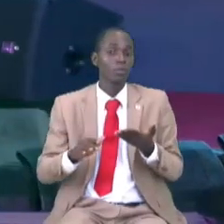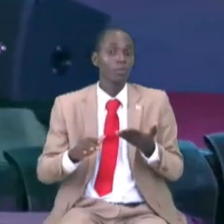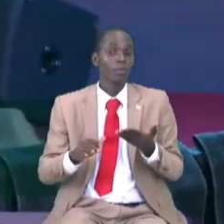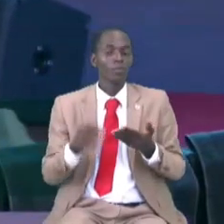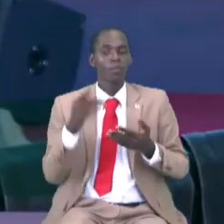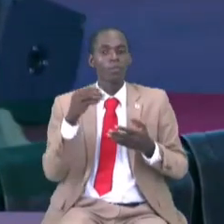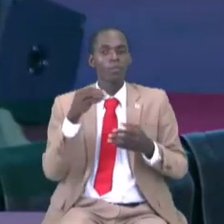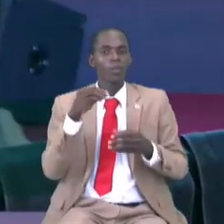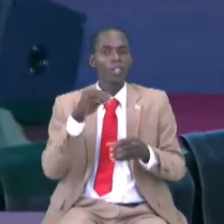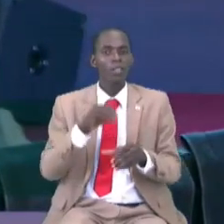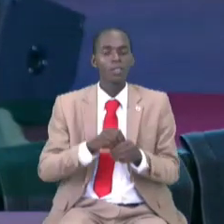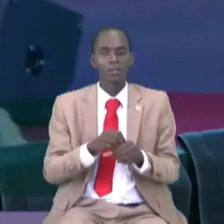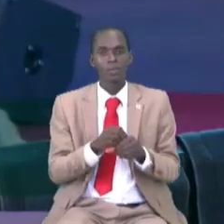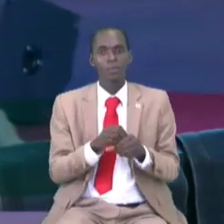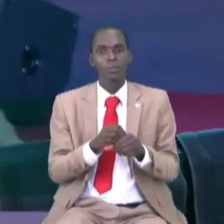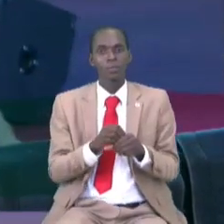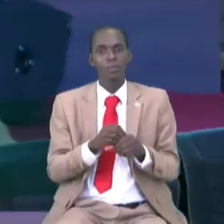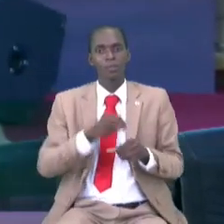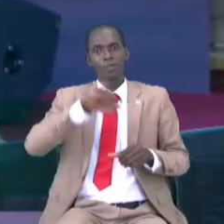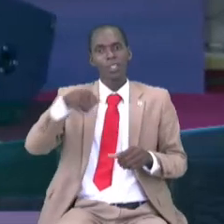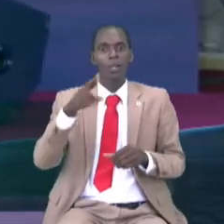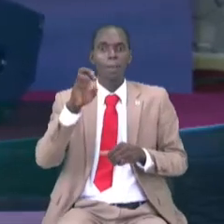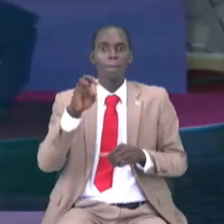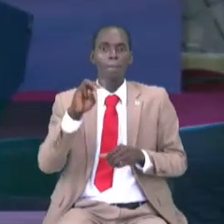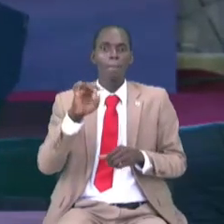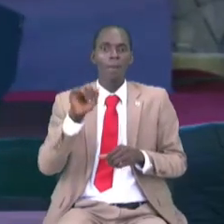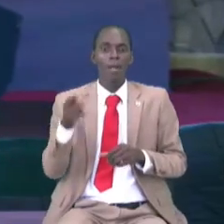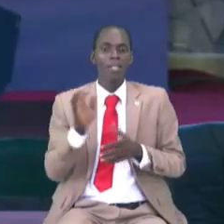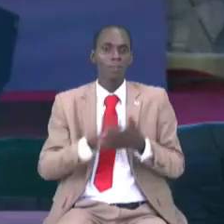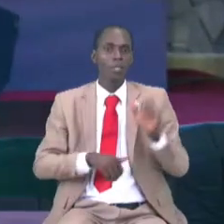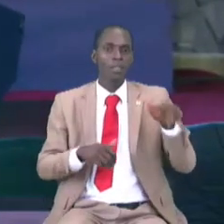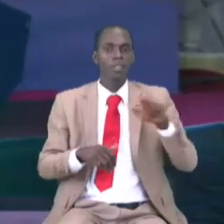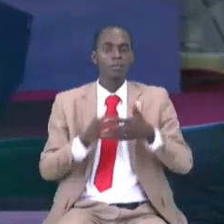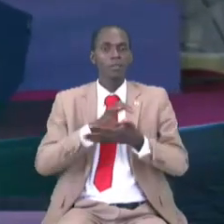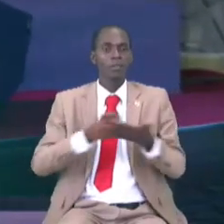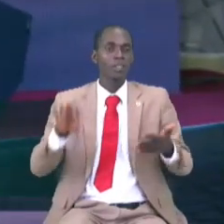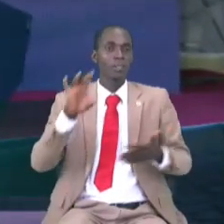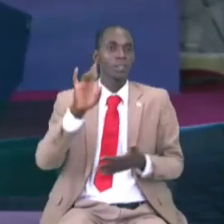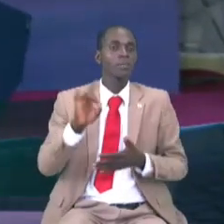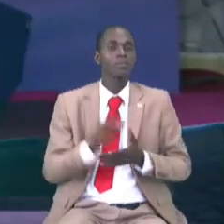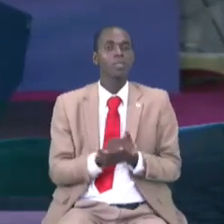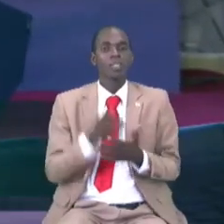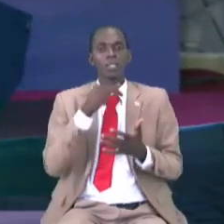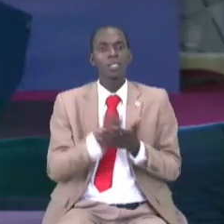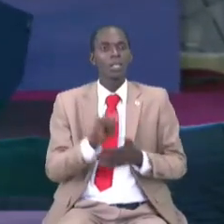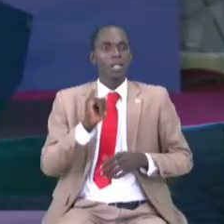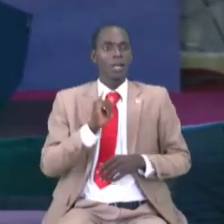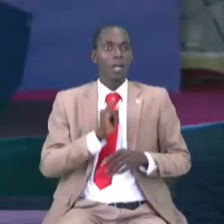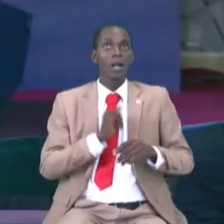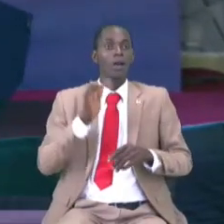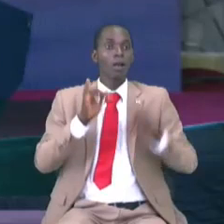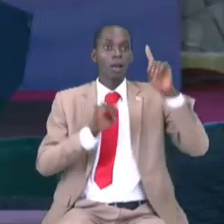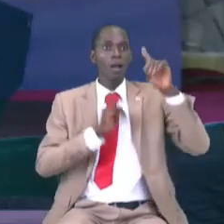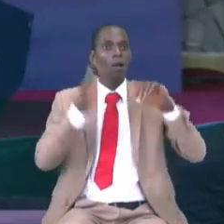will cleanse them from all their iniquity whereby they have sinned against me. I